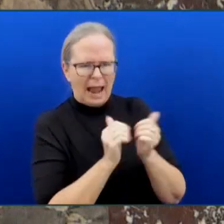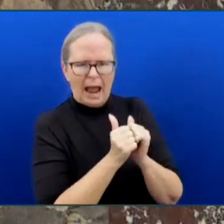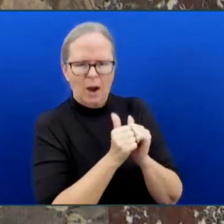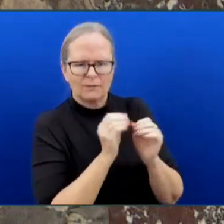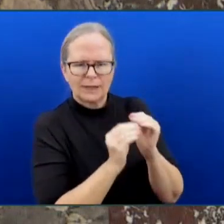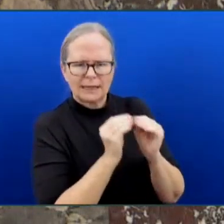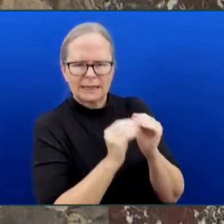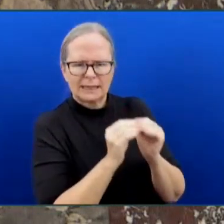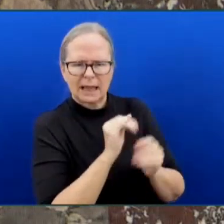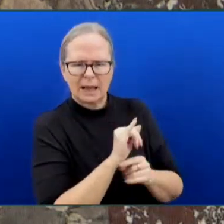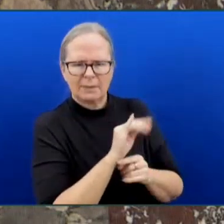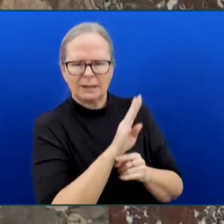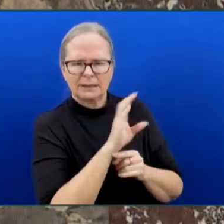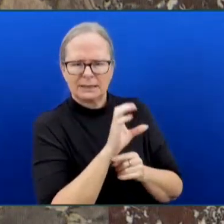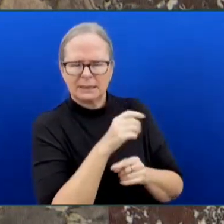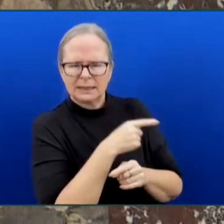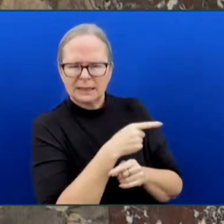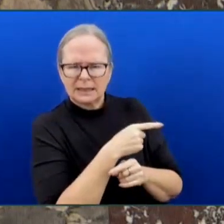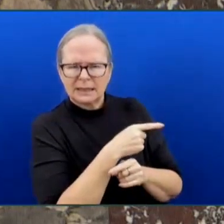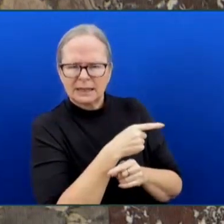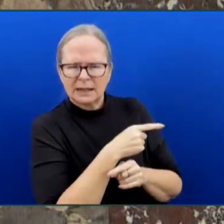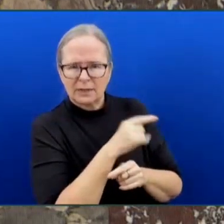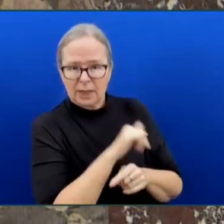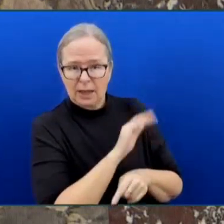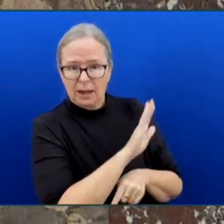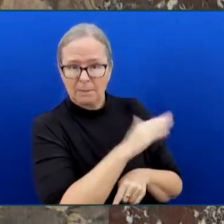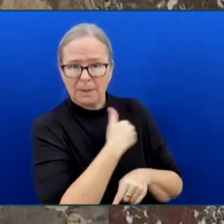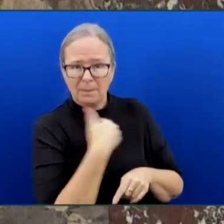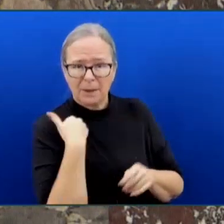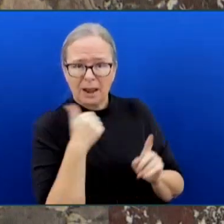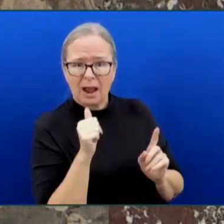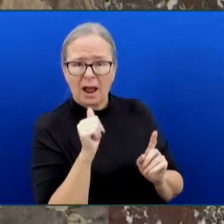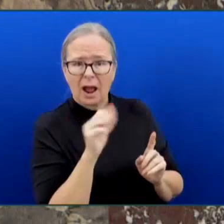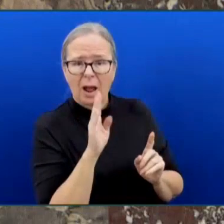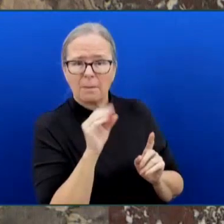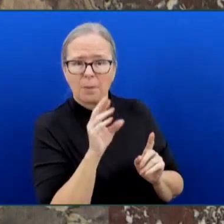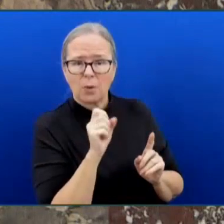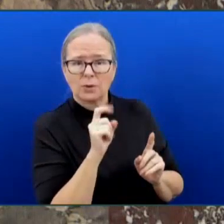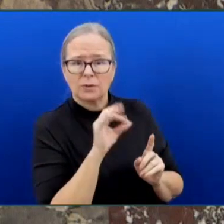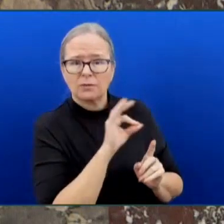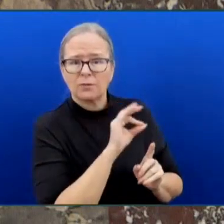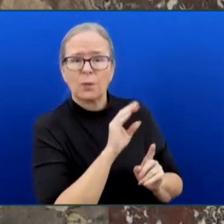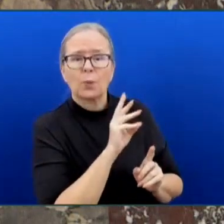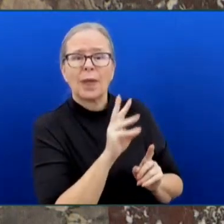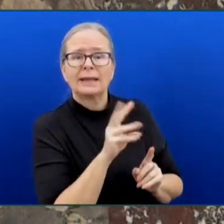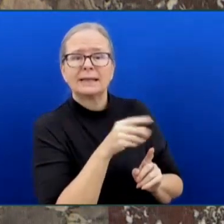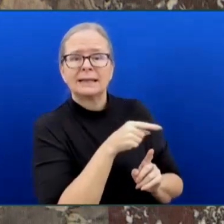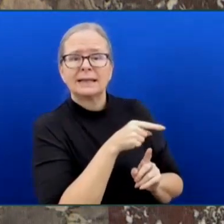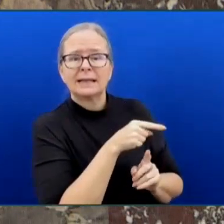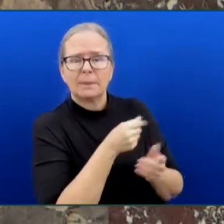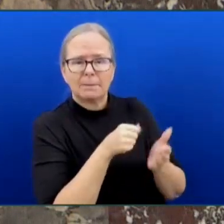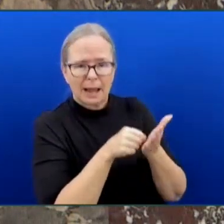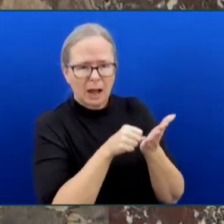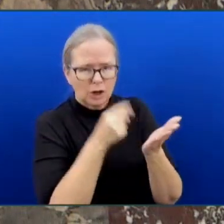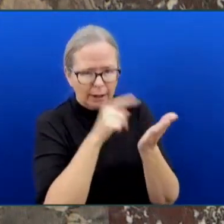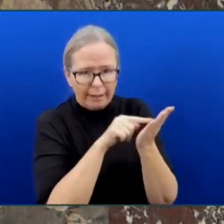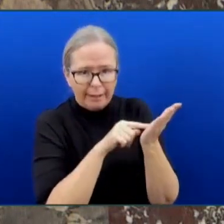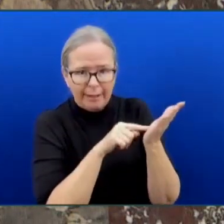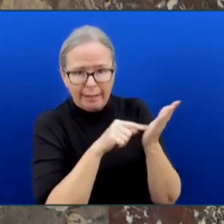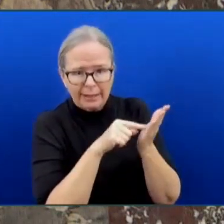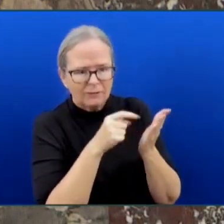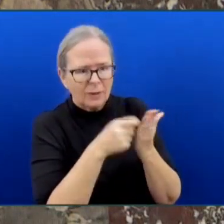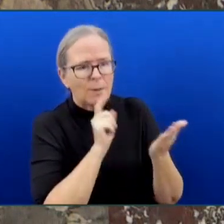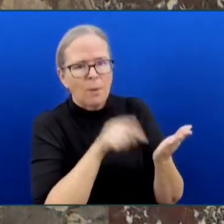Abbotsford West, when he cut those pages out of the report about how to make ICBC more affordable for British Columbians, and now he stands